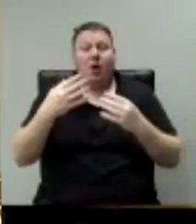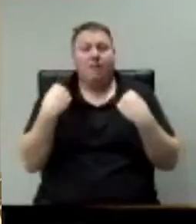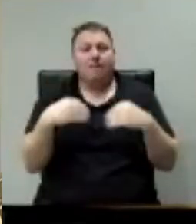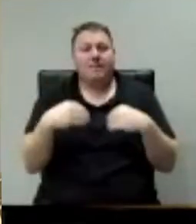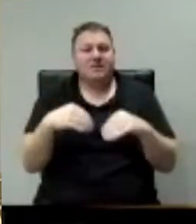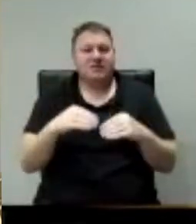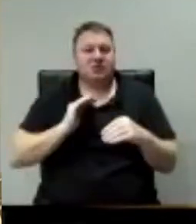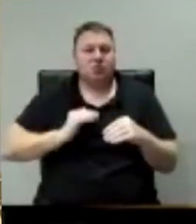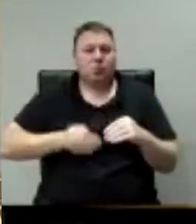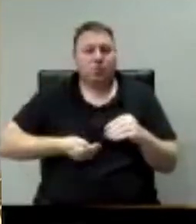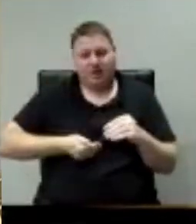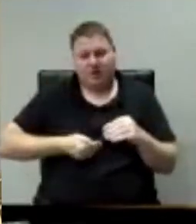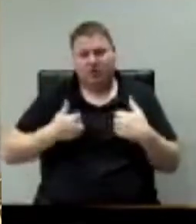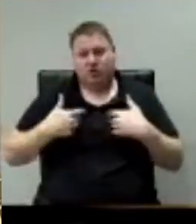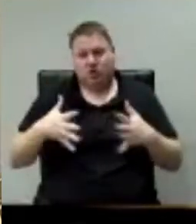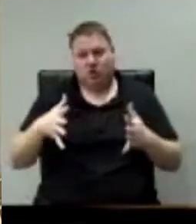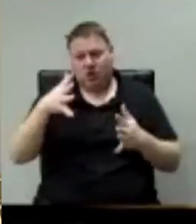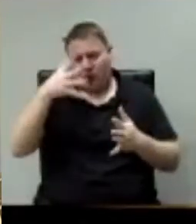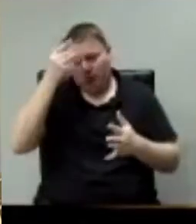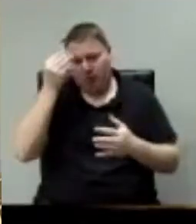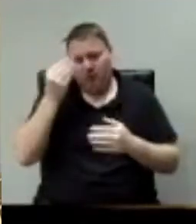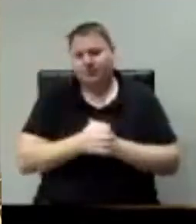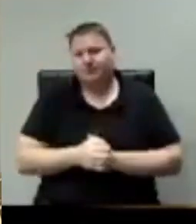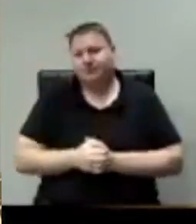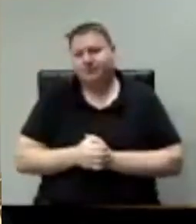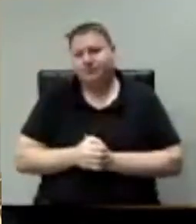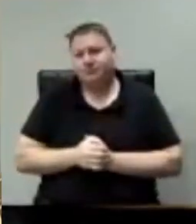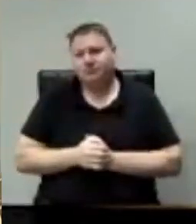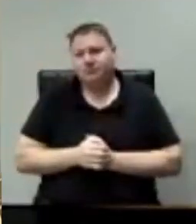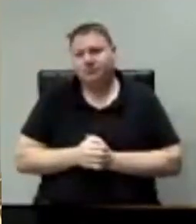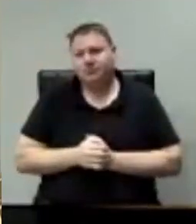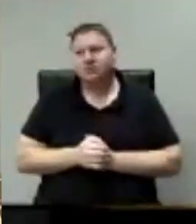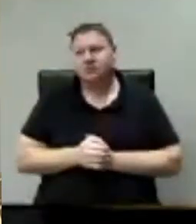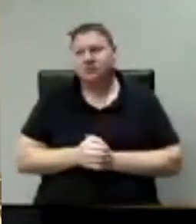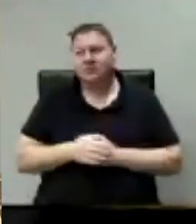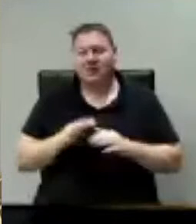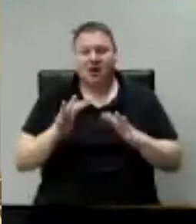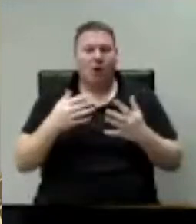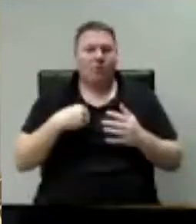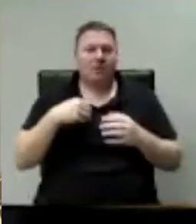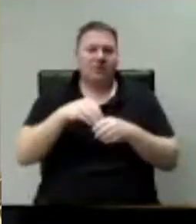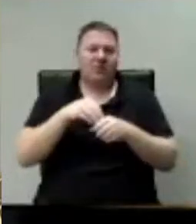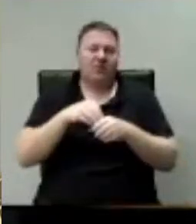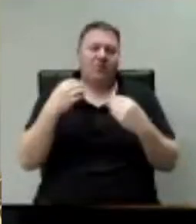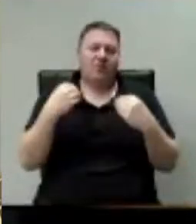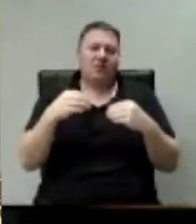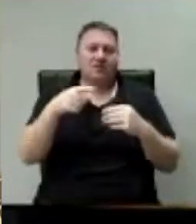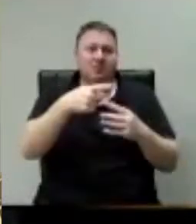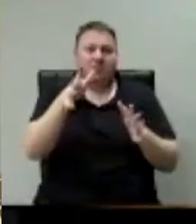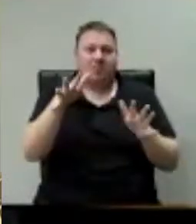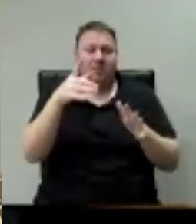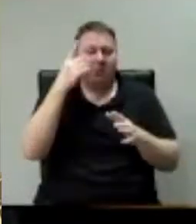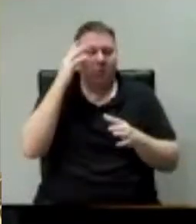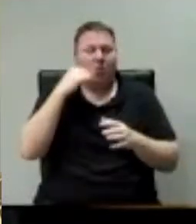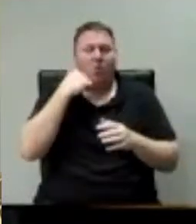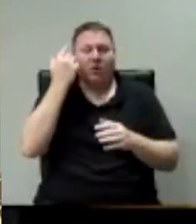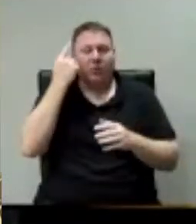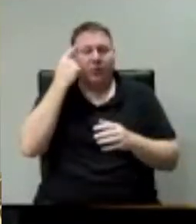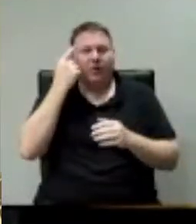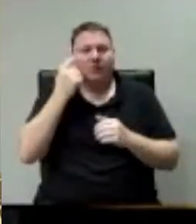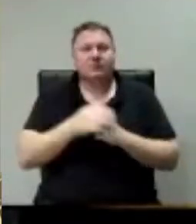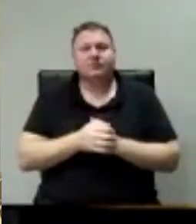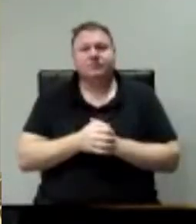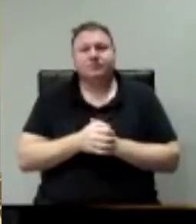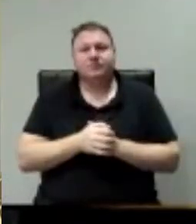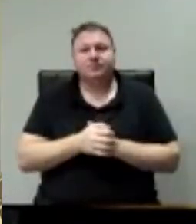businesswoman and to start my own business. So that's why I'm actually in business, for those who might want to know. And then